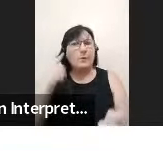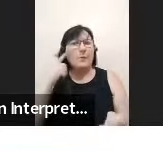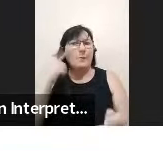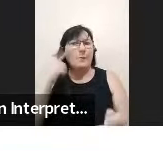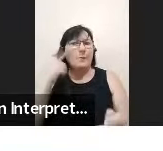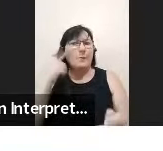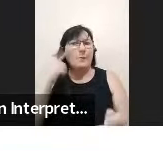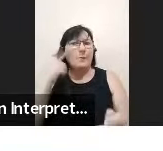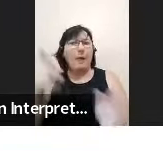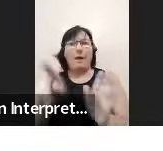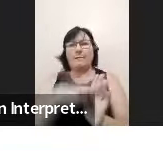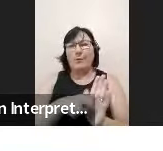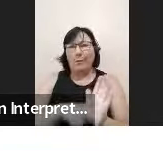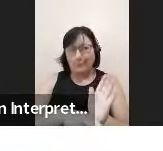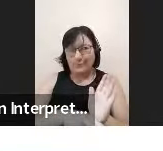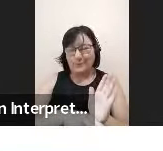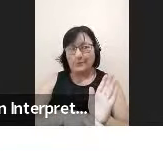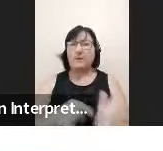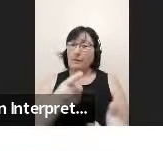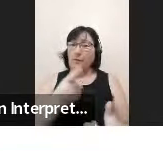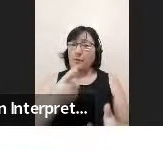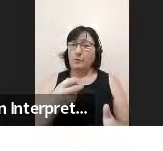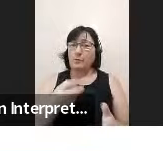that, we are also available to assist you.